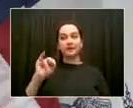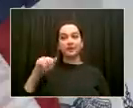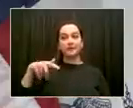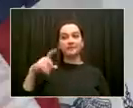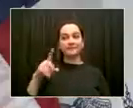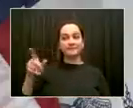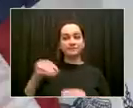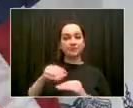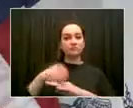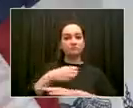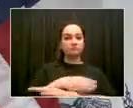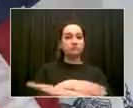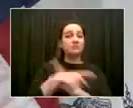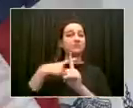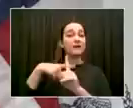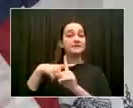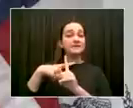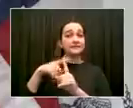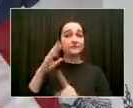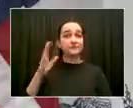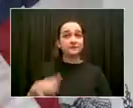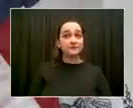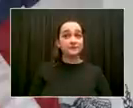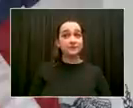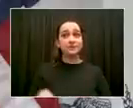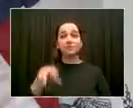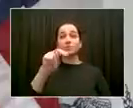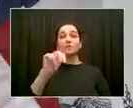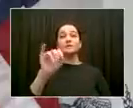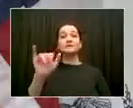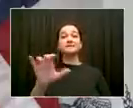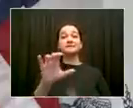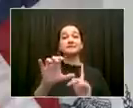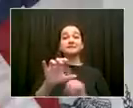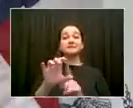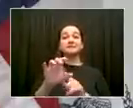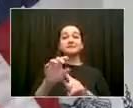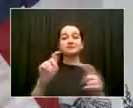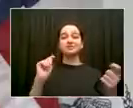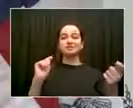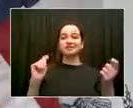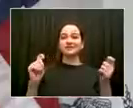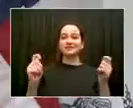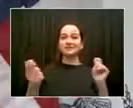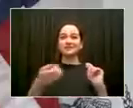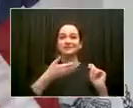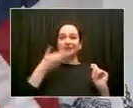see amazing things happen in 2021, and you're going to see a recovery for all of us. Thank you, everyone.